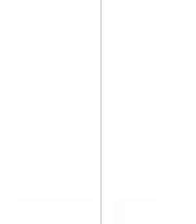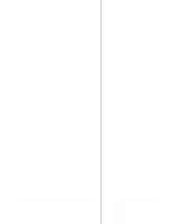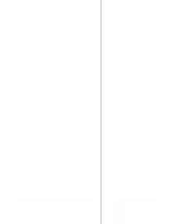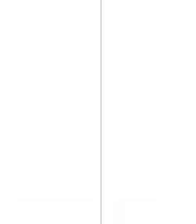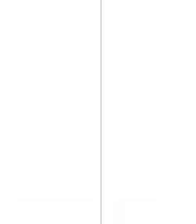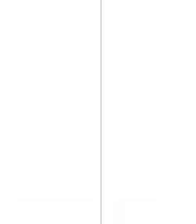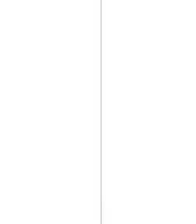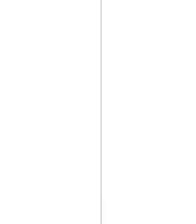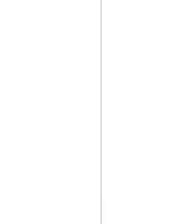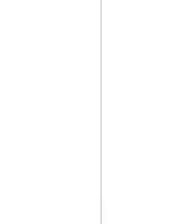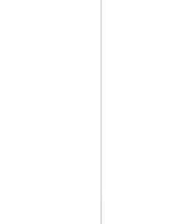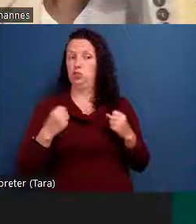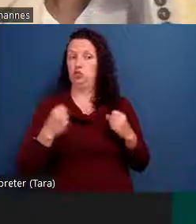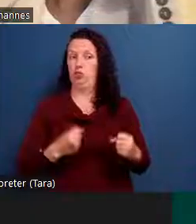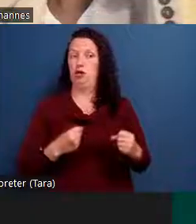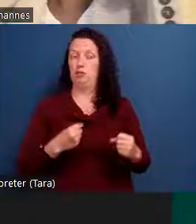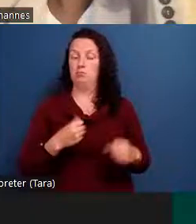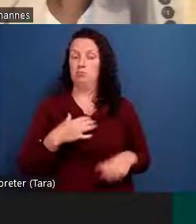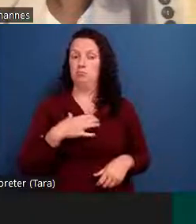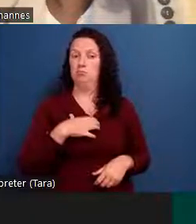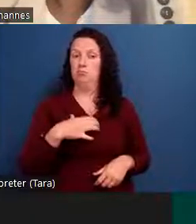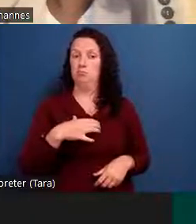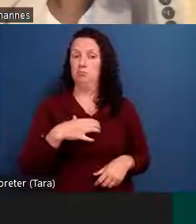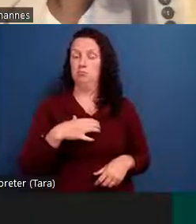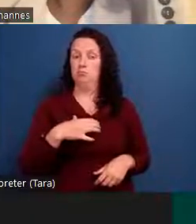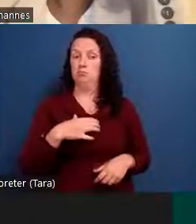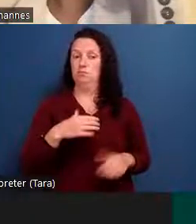on after the comment.